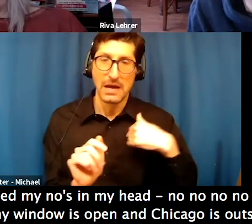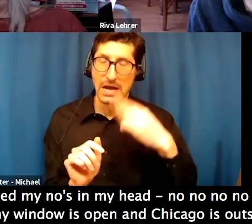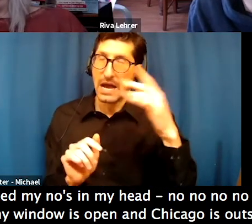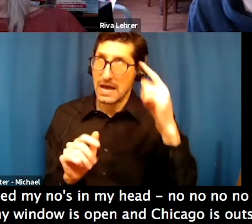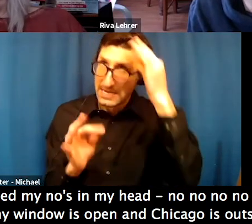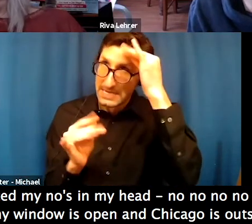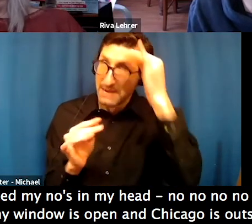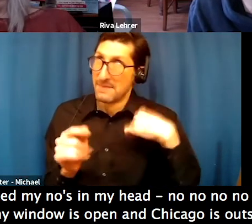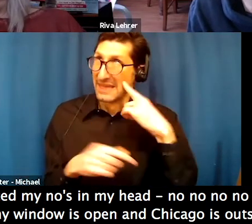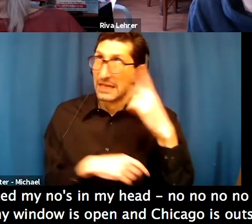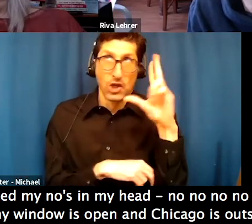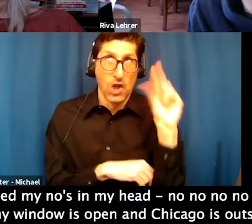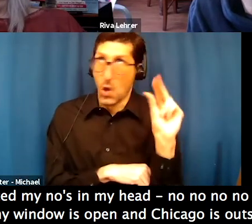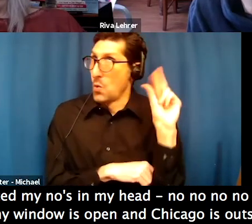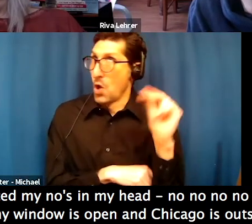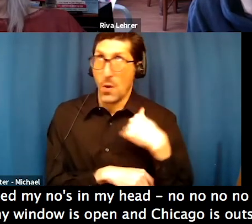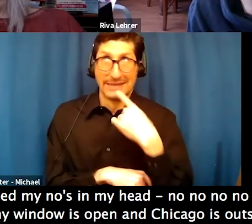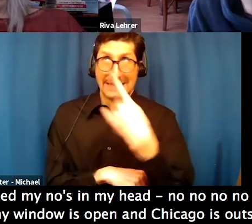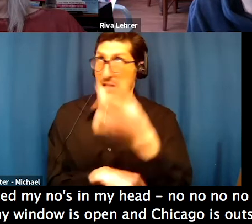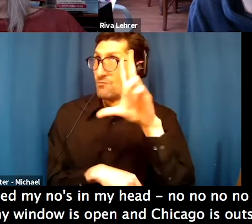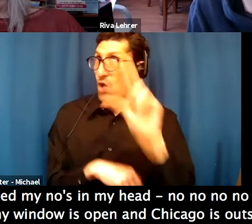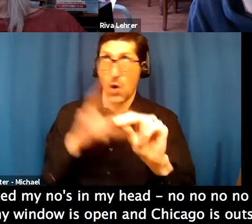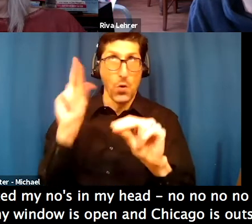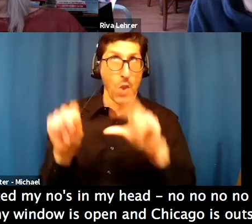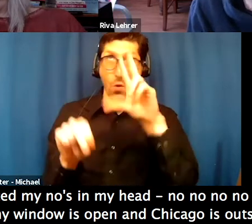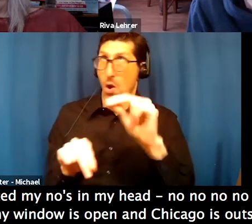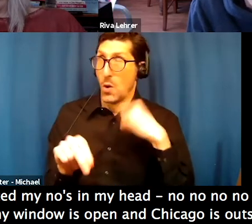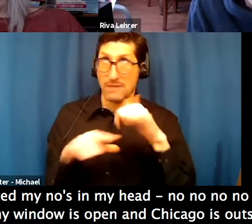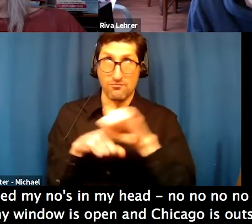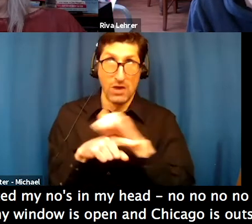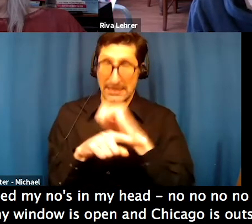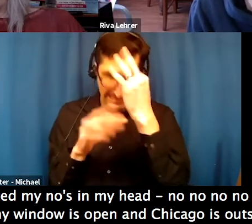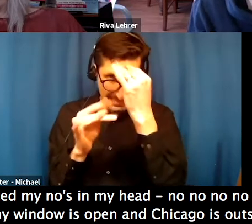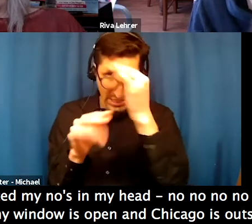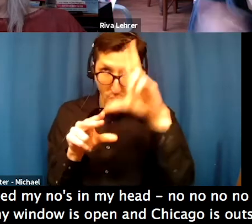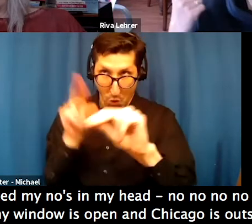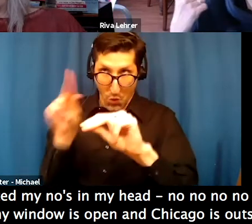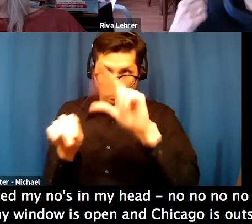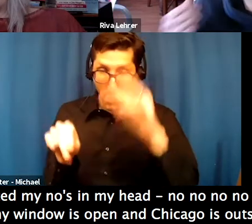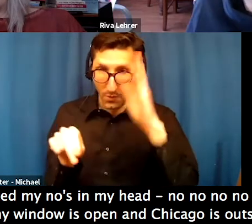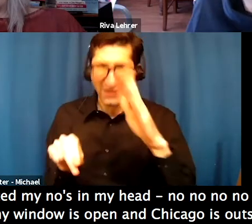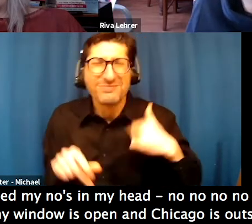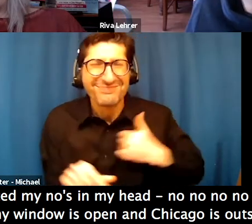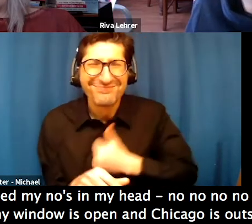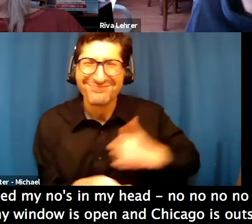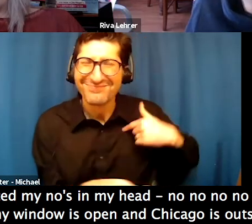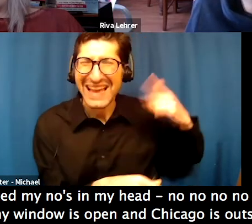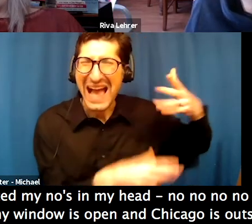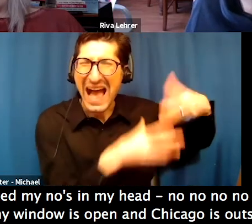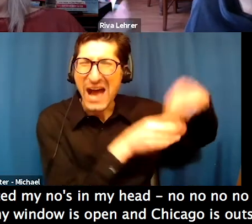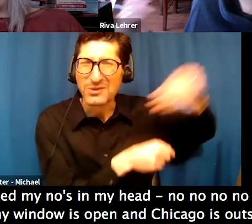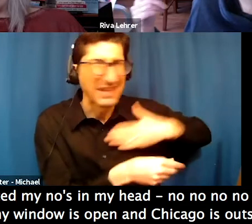No, no, no, no, no, no. Sorry, my window is open and